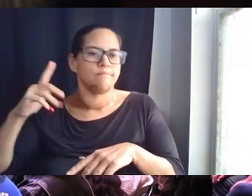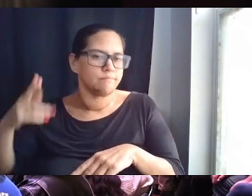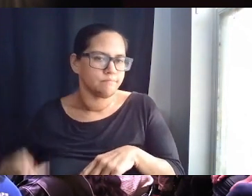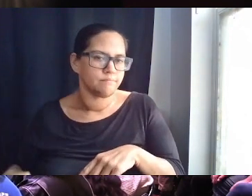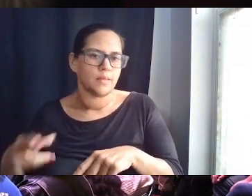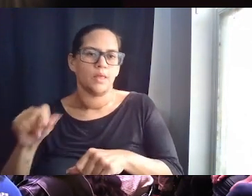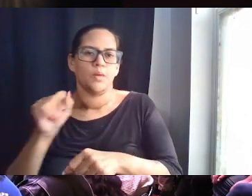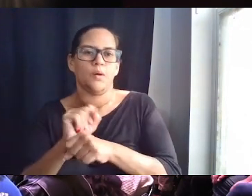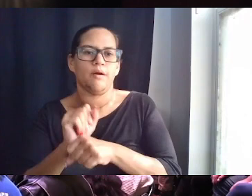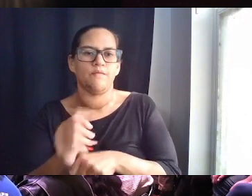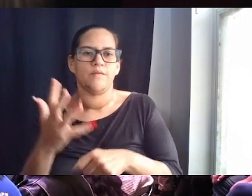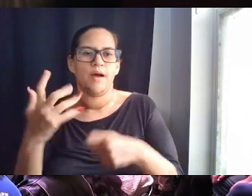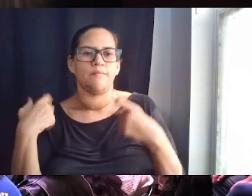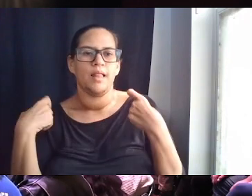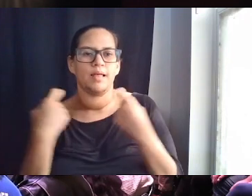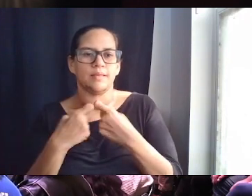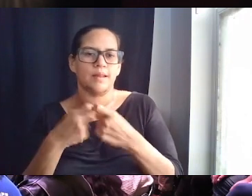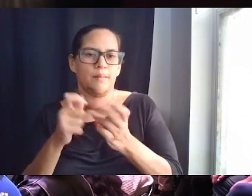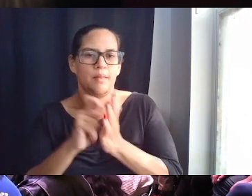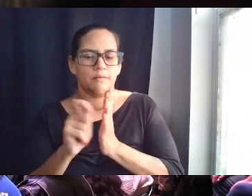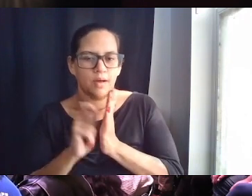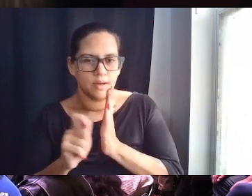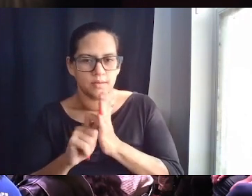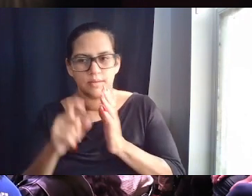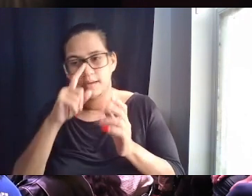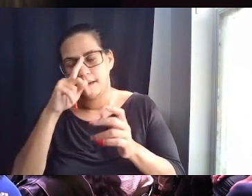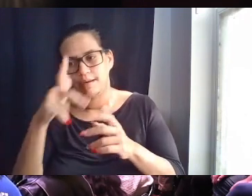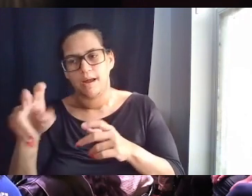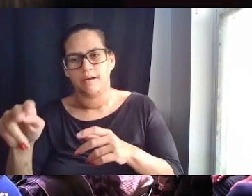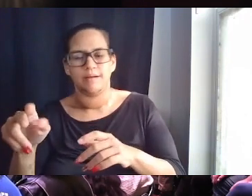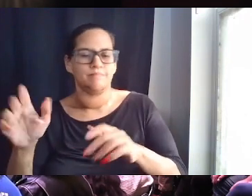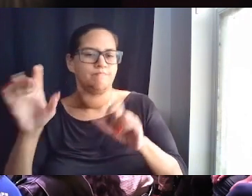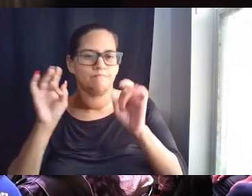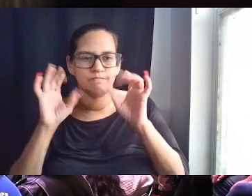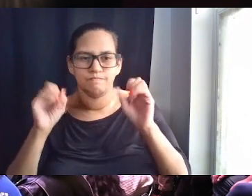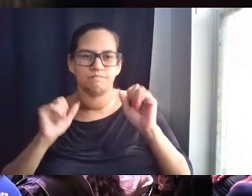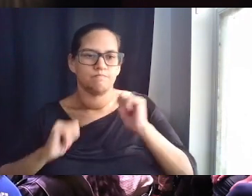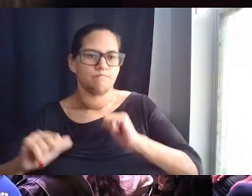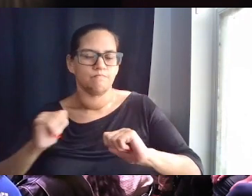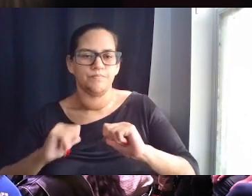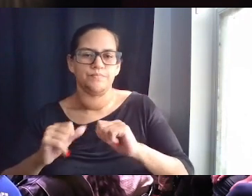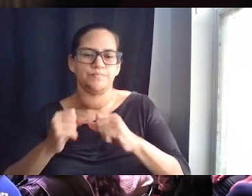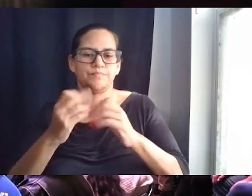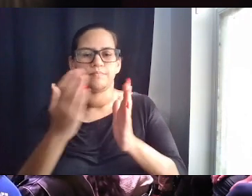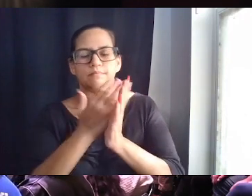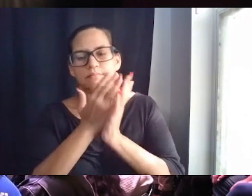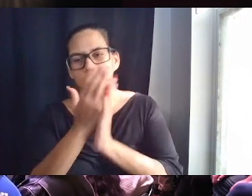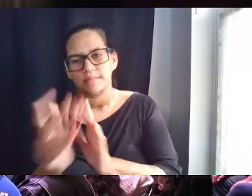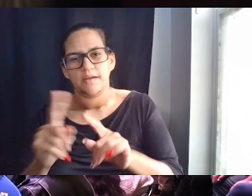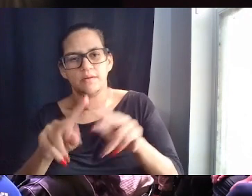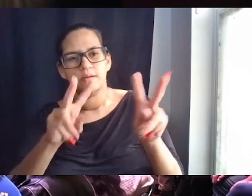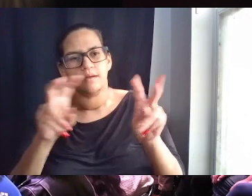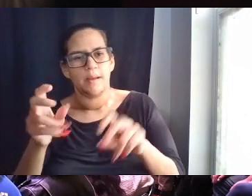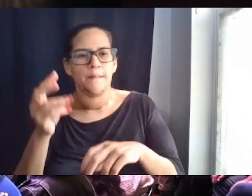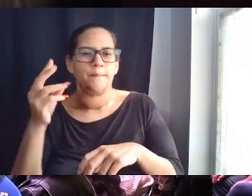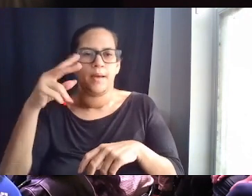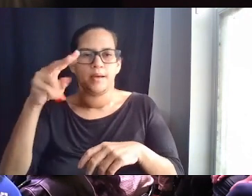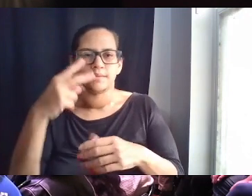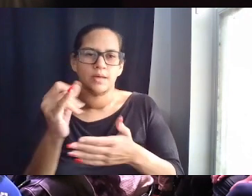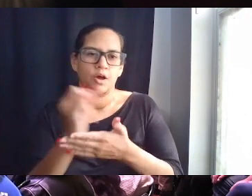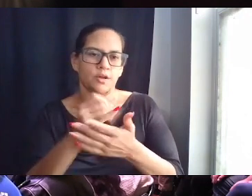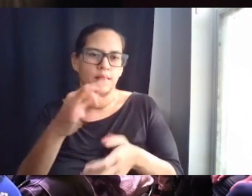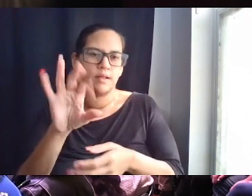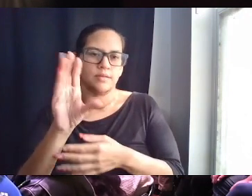playwrights. Karen's extraordinary plays explore a wide range of topics, including Mexican artists in the 1950s, Mexican nuns